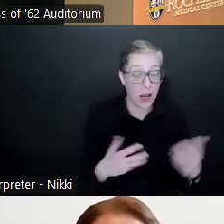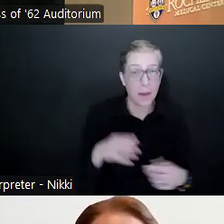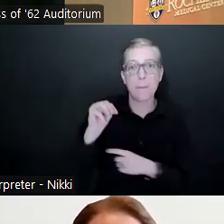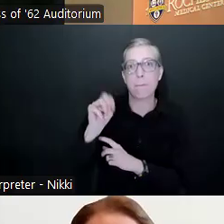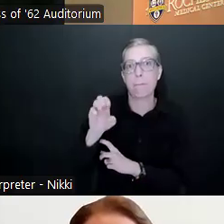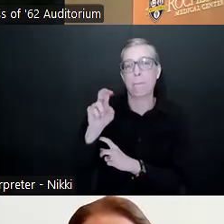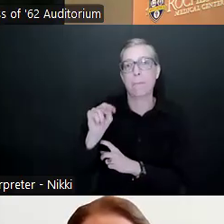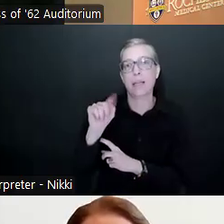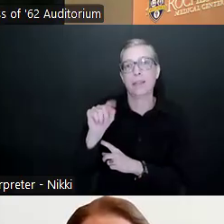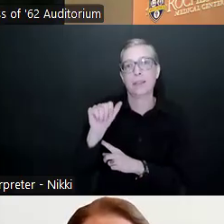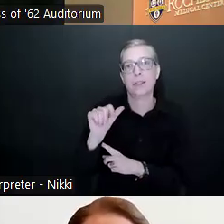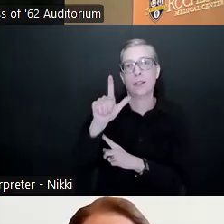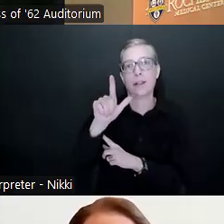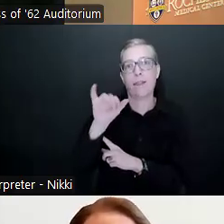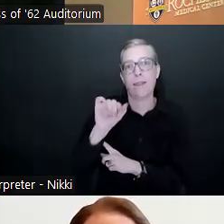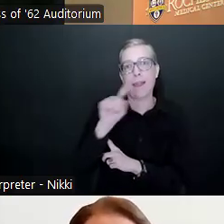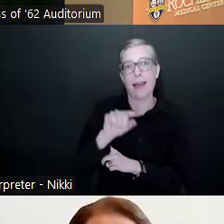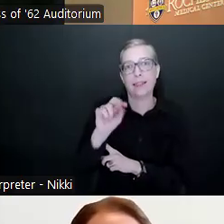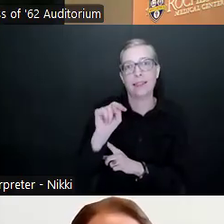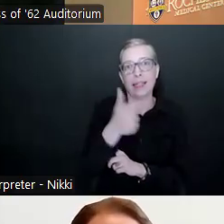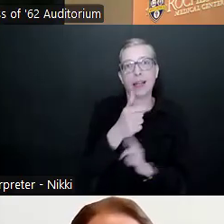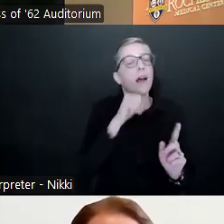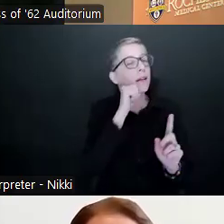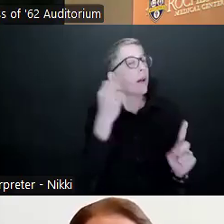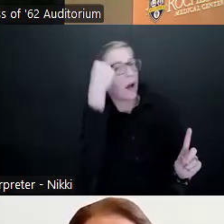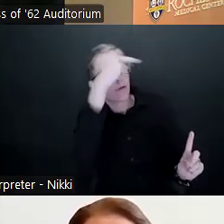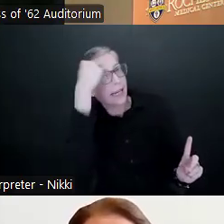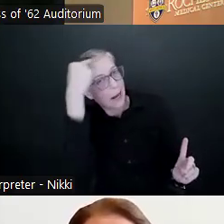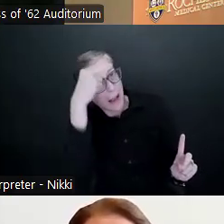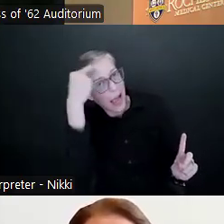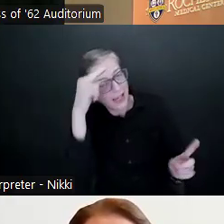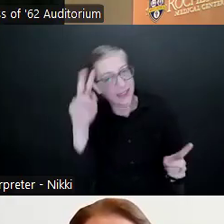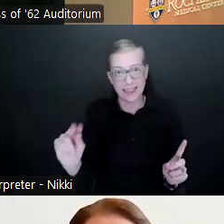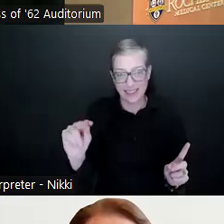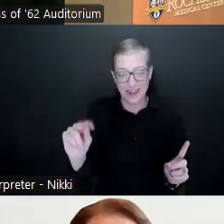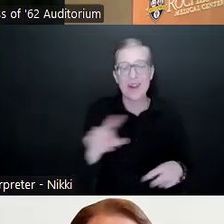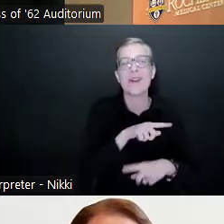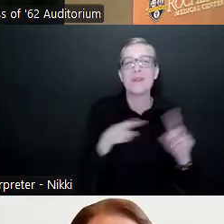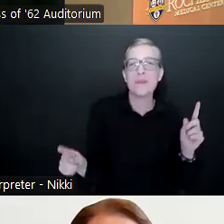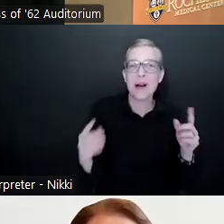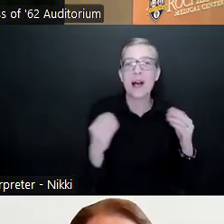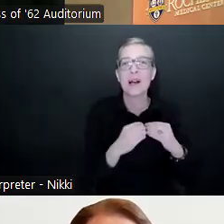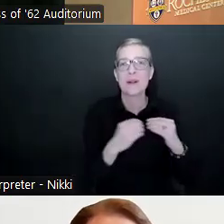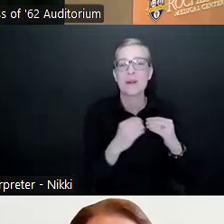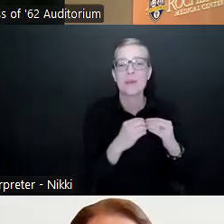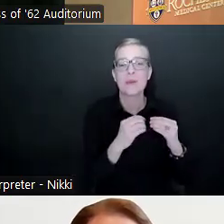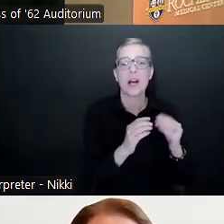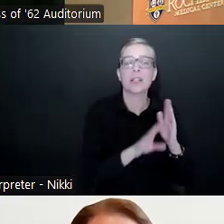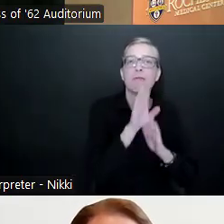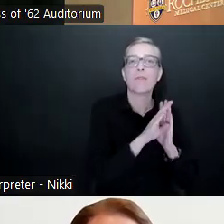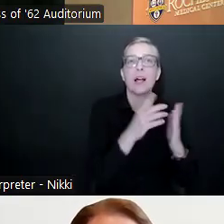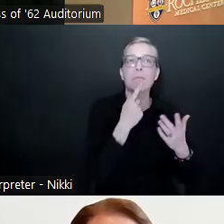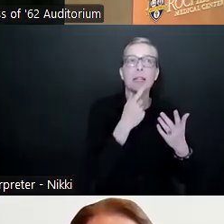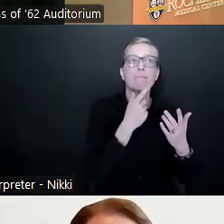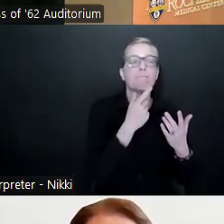but not in the way of the so-called mentalist. Instead, mentalizing is probably a developmental achievement, a skill